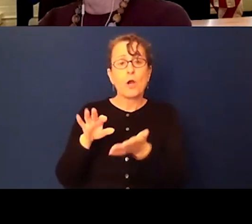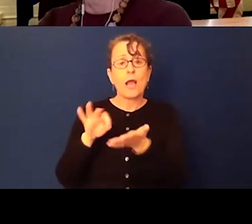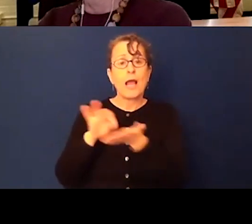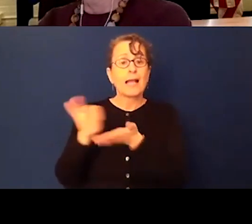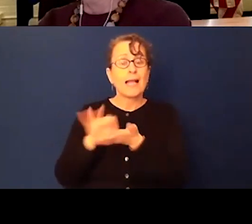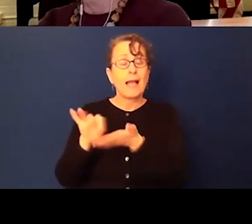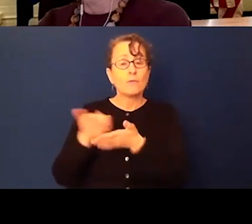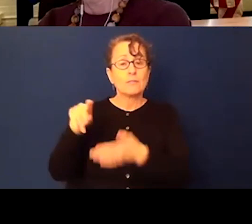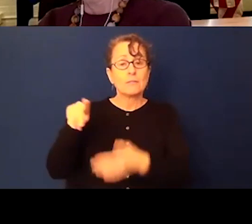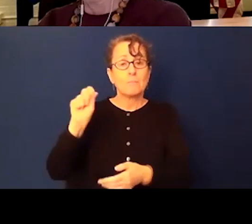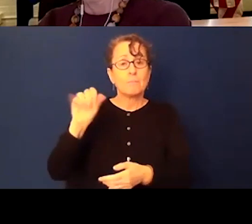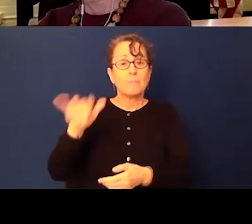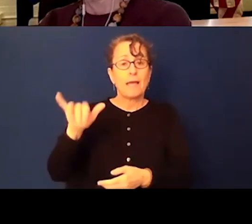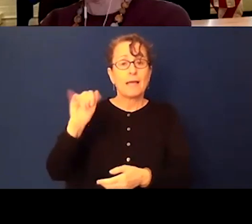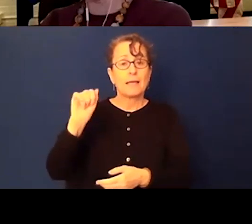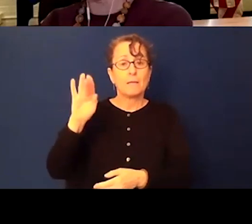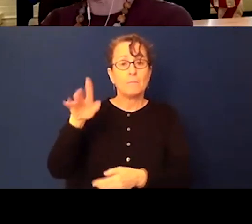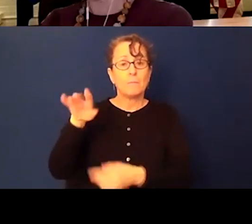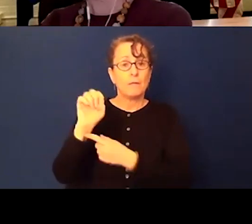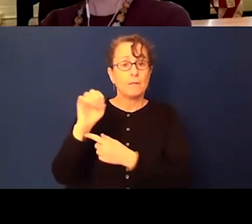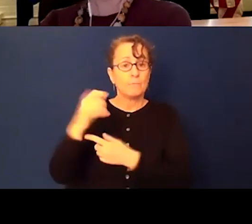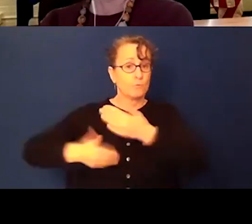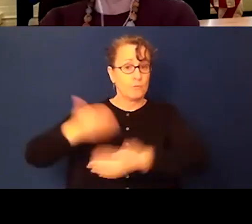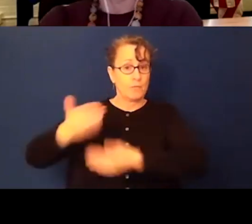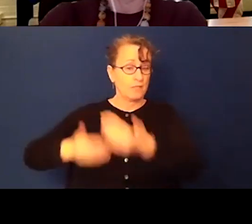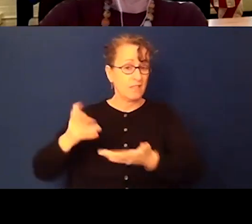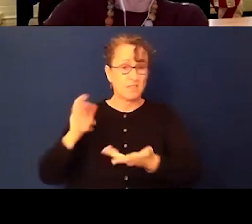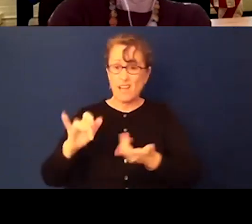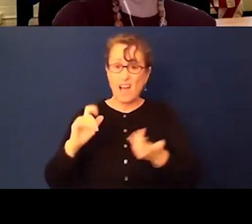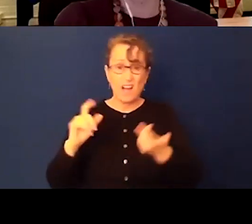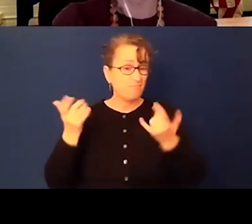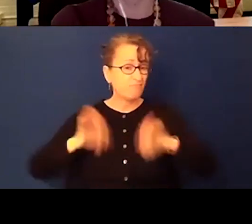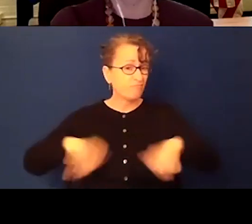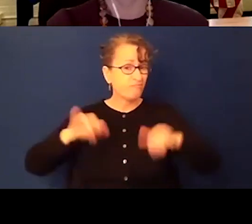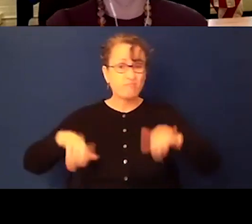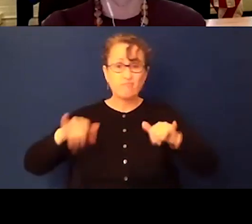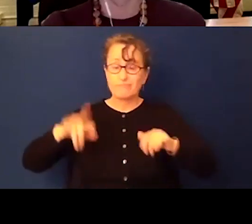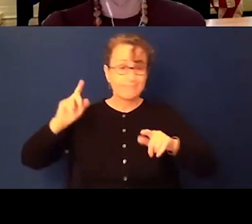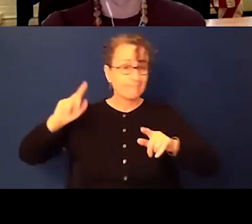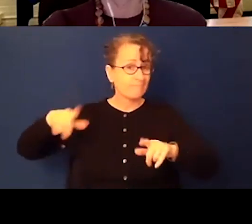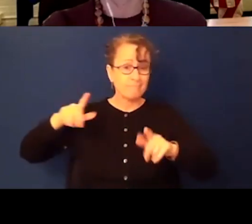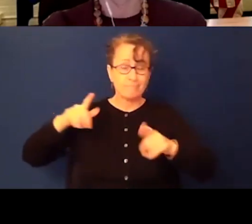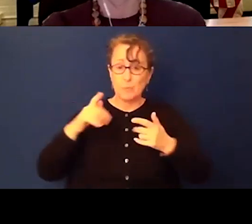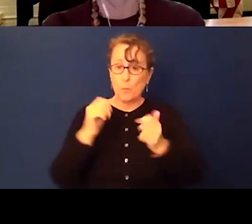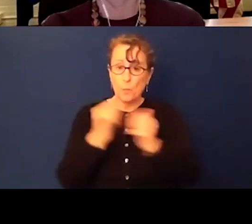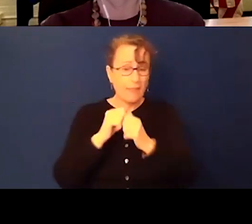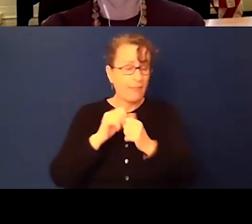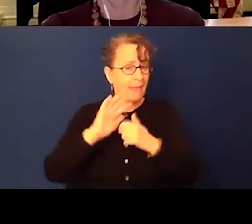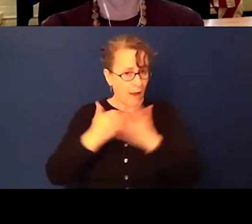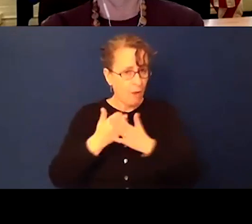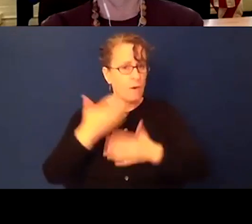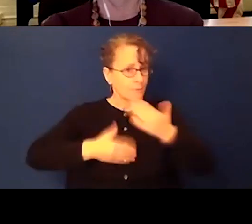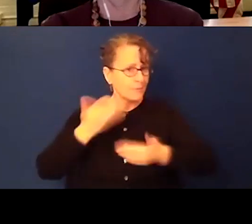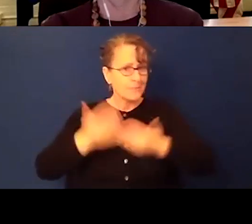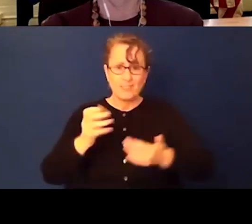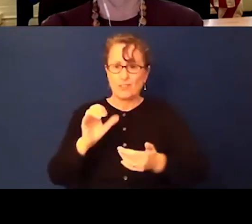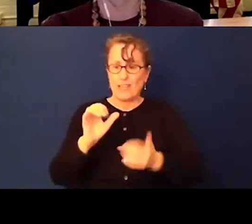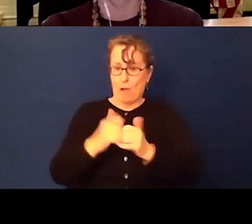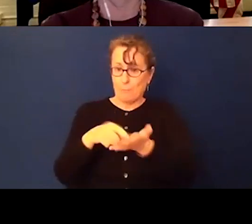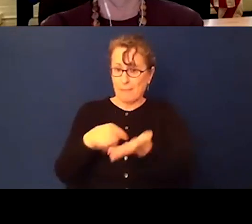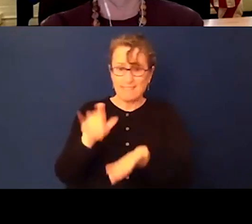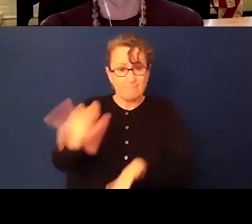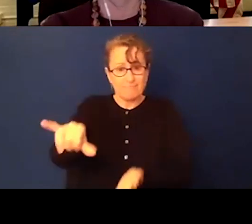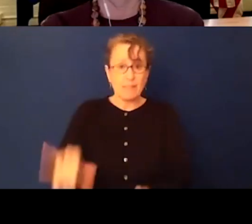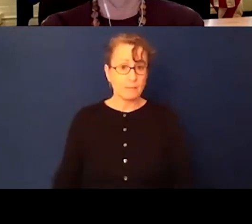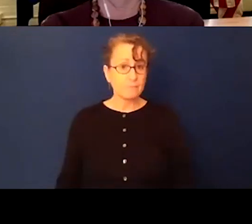week in the town. That's a way to make this possible without it being burdensome. And so that makes sense to me. And